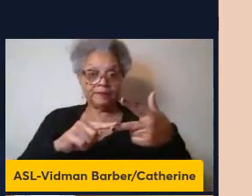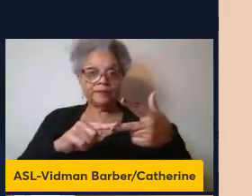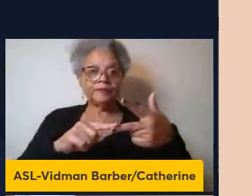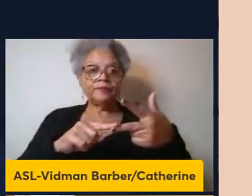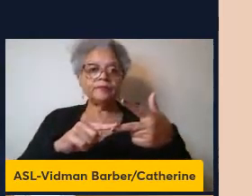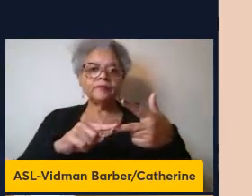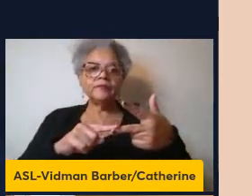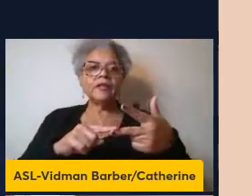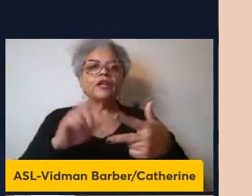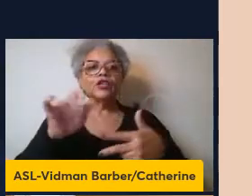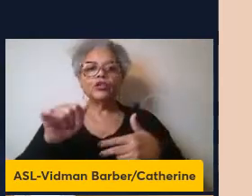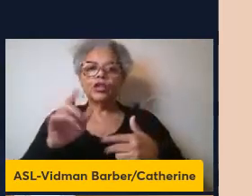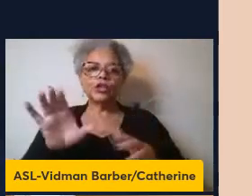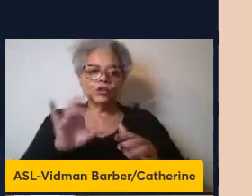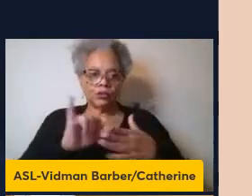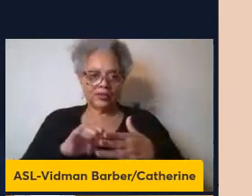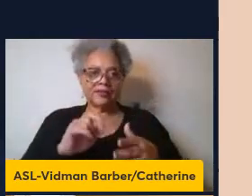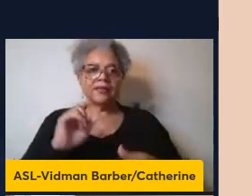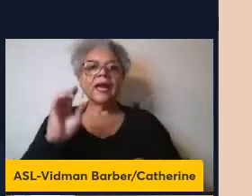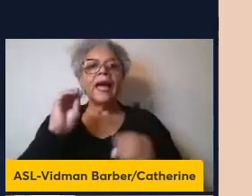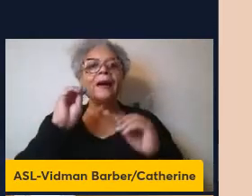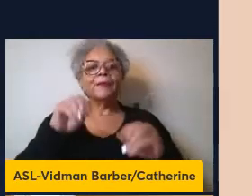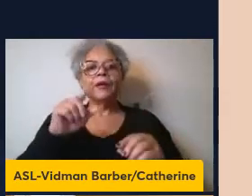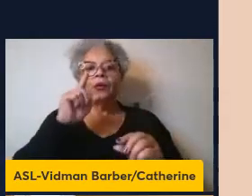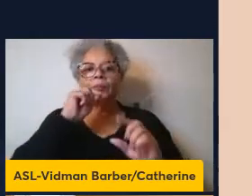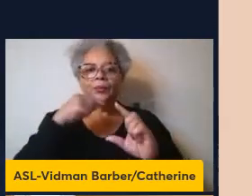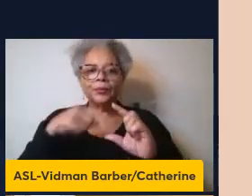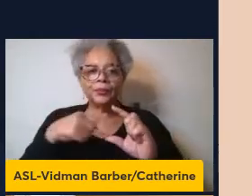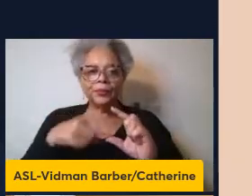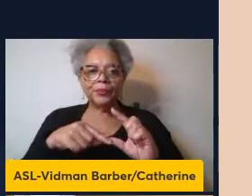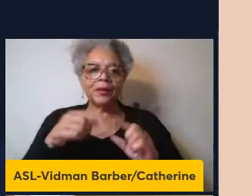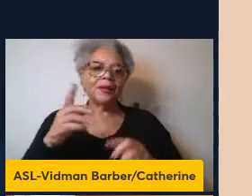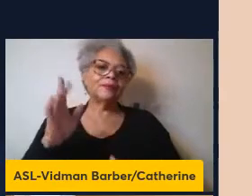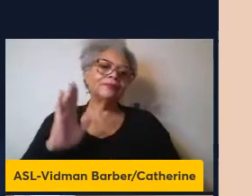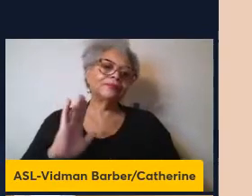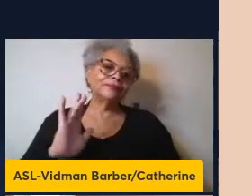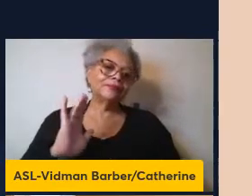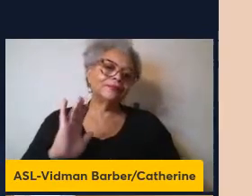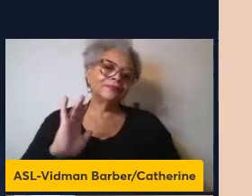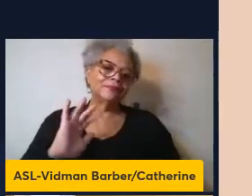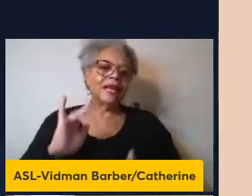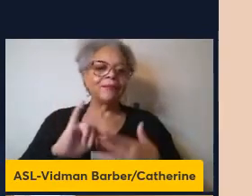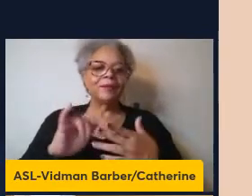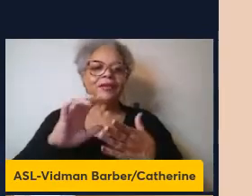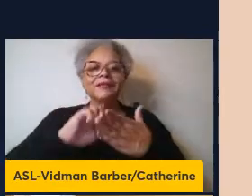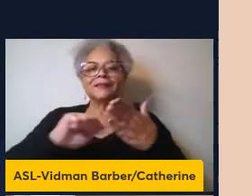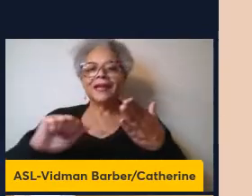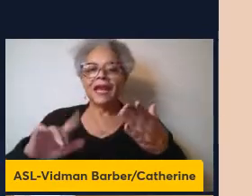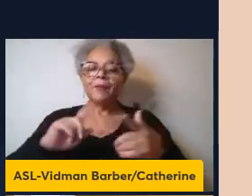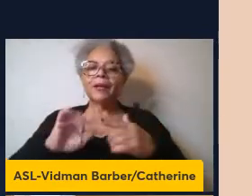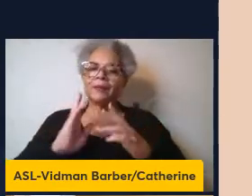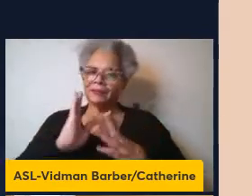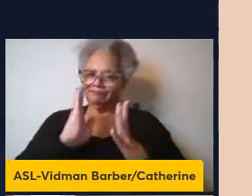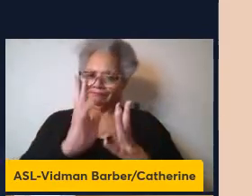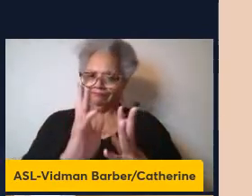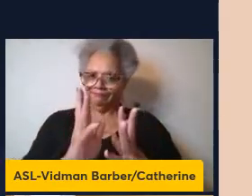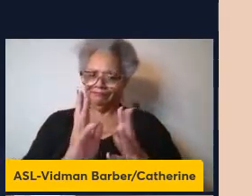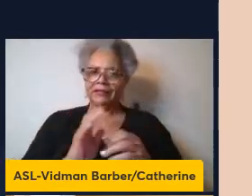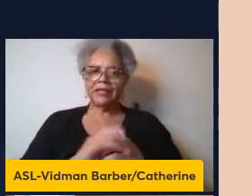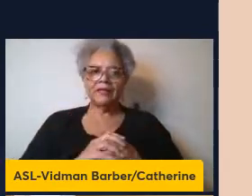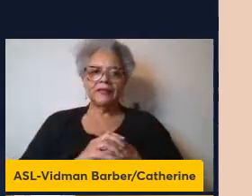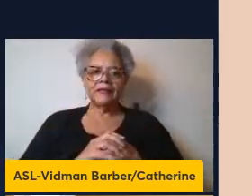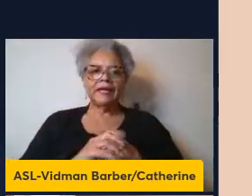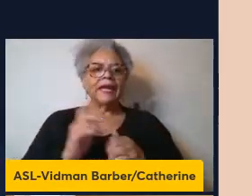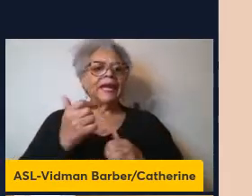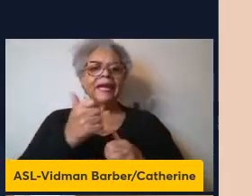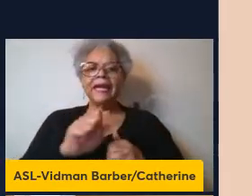places where you could do this. I put Twitter here a while ago, and maybe I could have taken it out, but I'm going to keep it here. Any social media platform